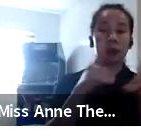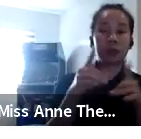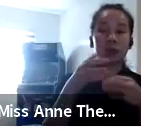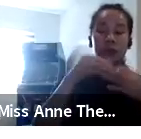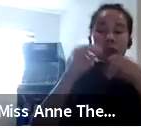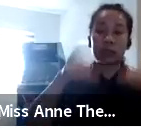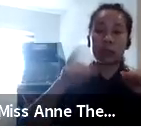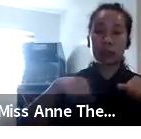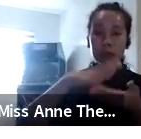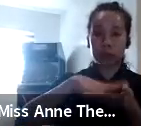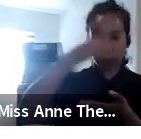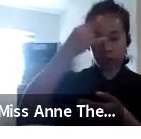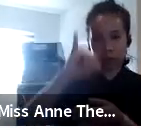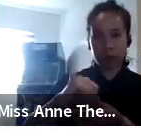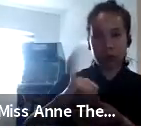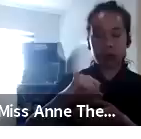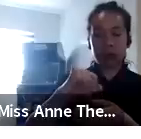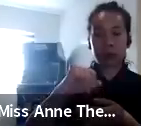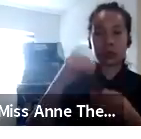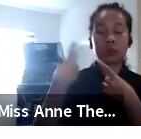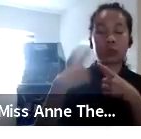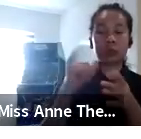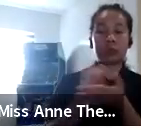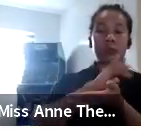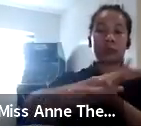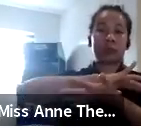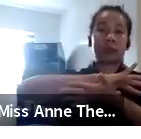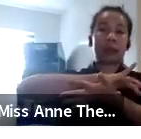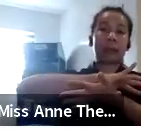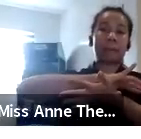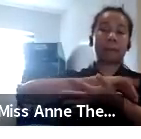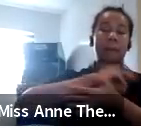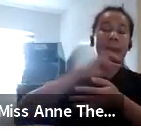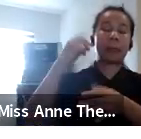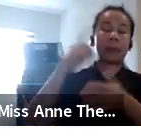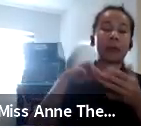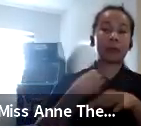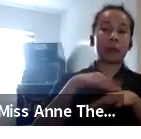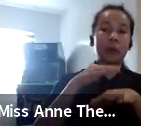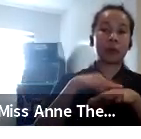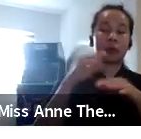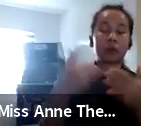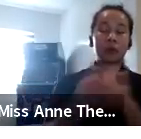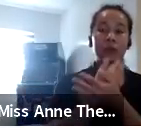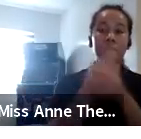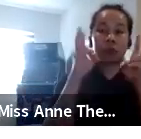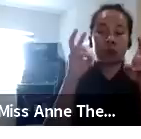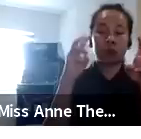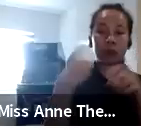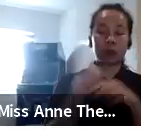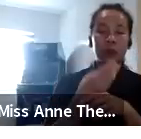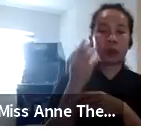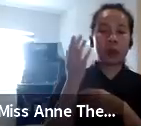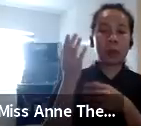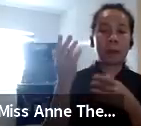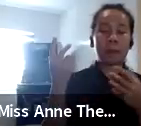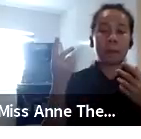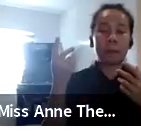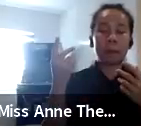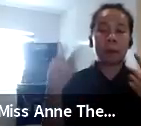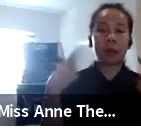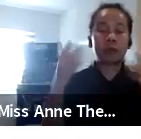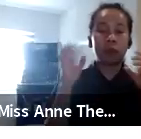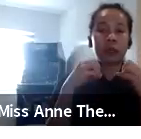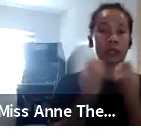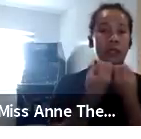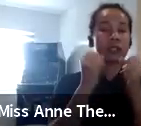during this time of pandemic, or what we call as the new normal. We conduct public hearings, public orientations, we provide